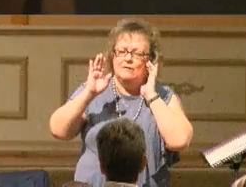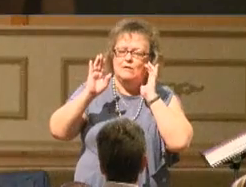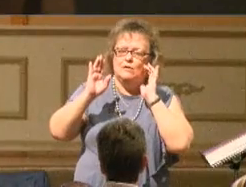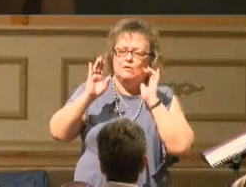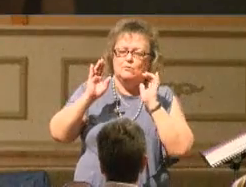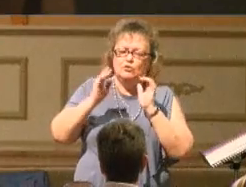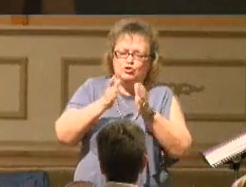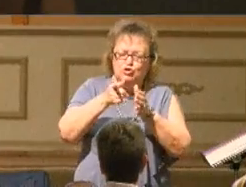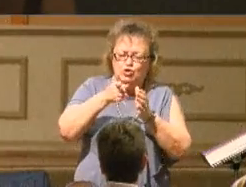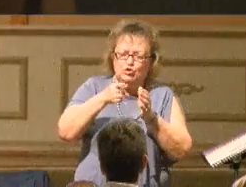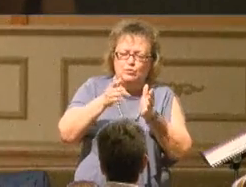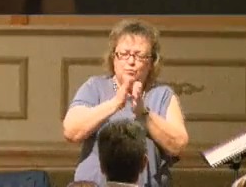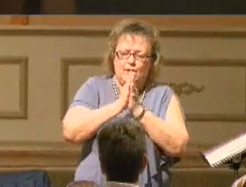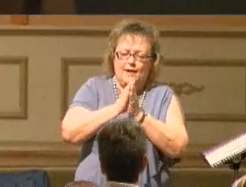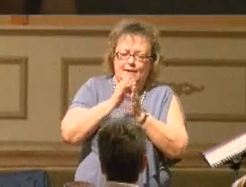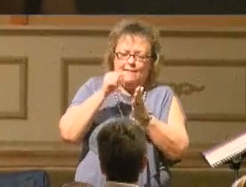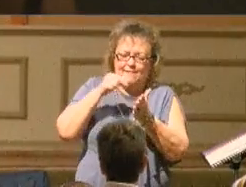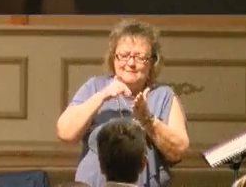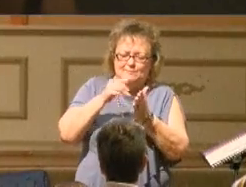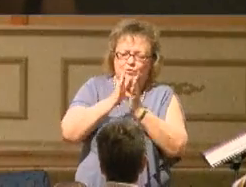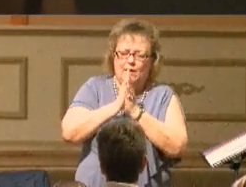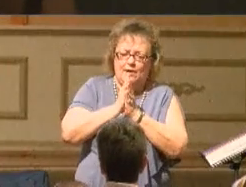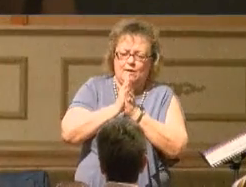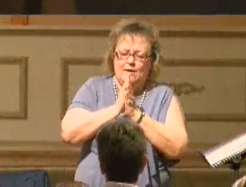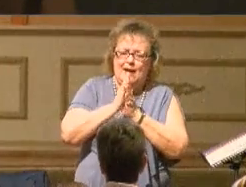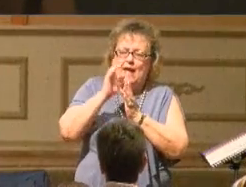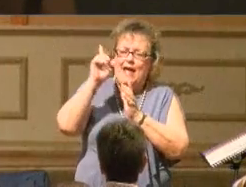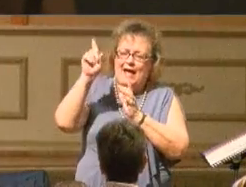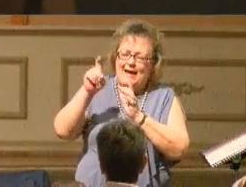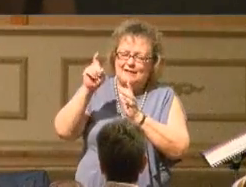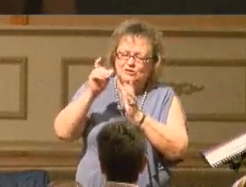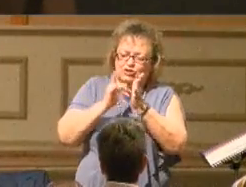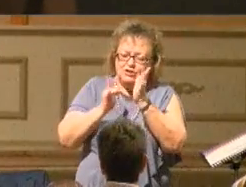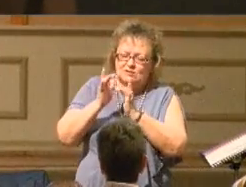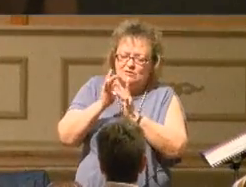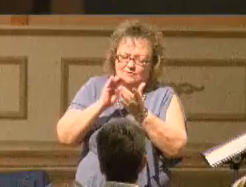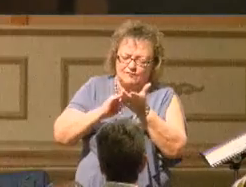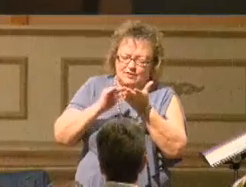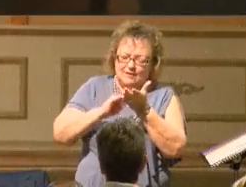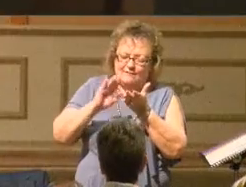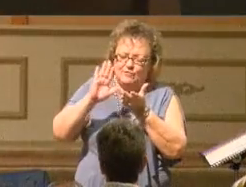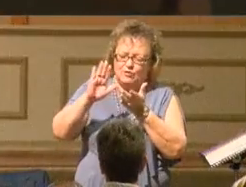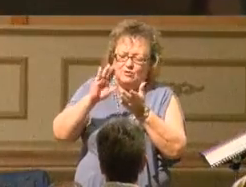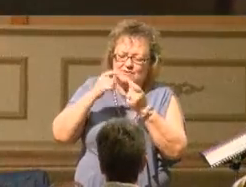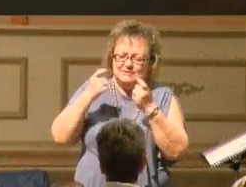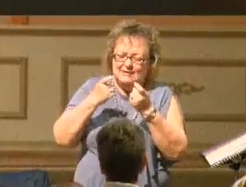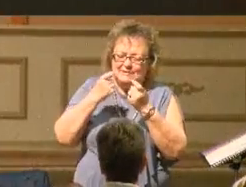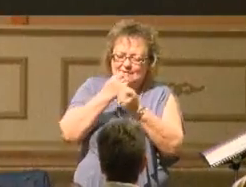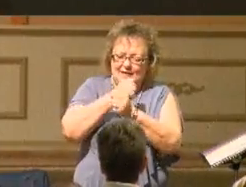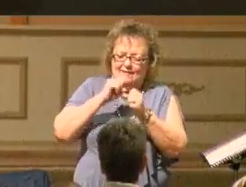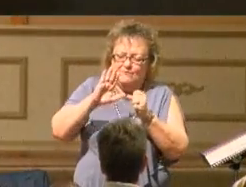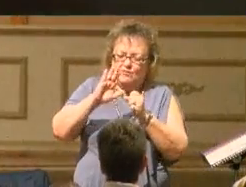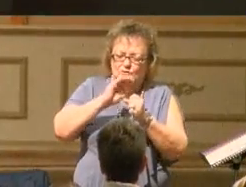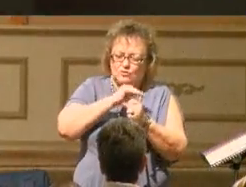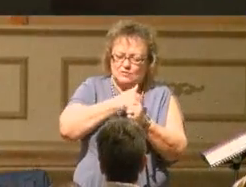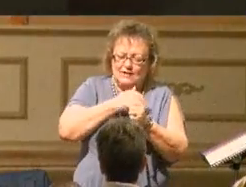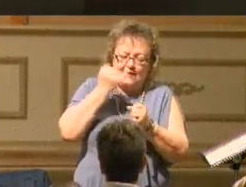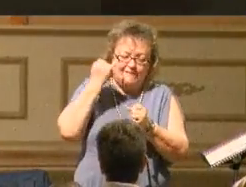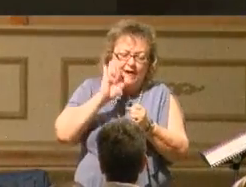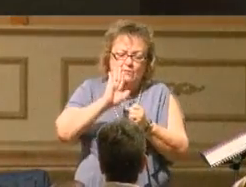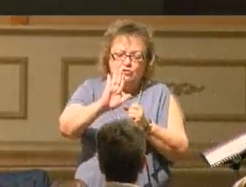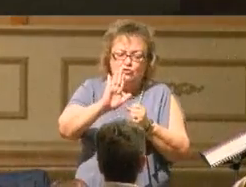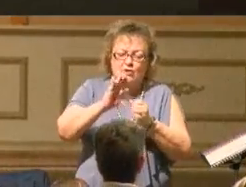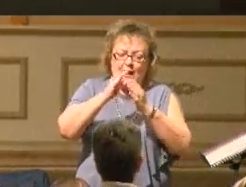would you pray this prayer and ask Jesus Christ to forgive your sins and save your soul? If I were in your home, sitting on